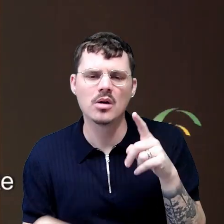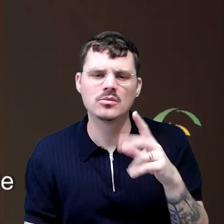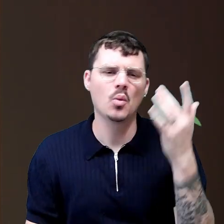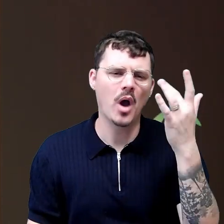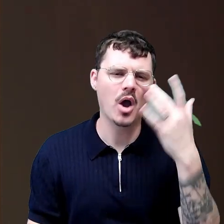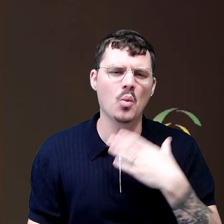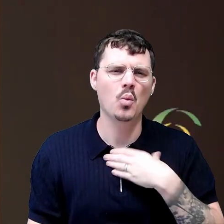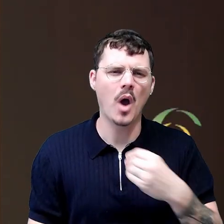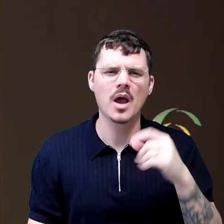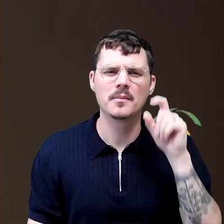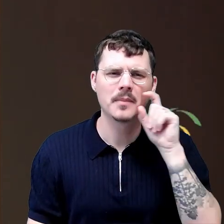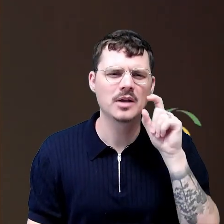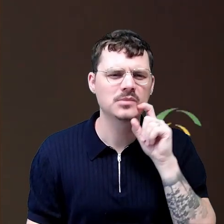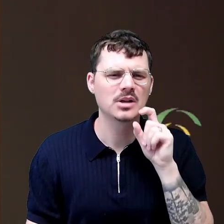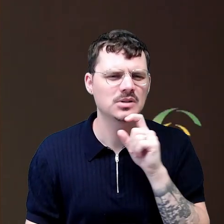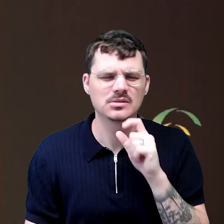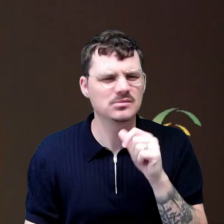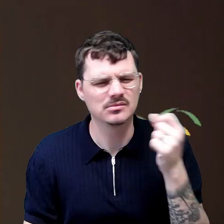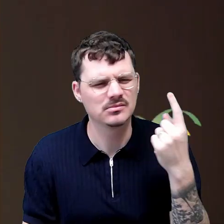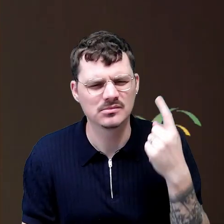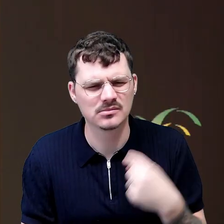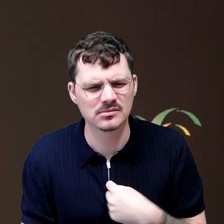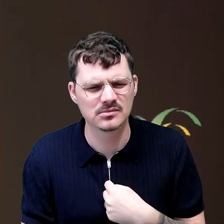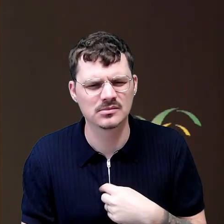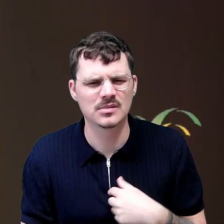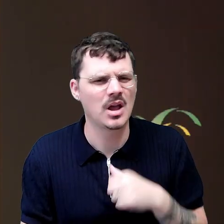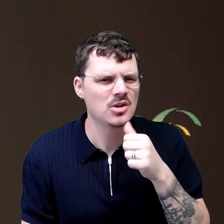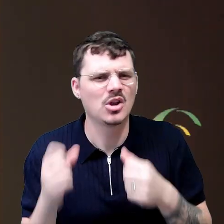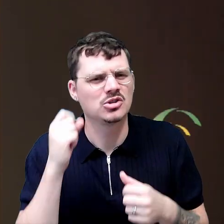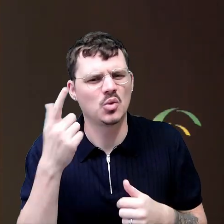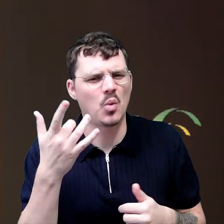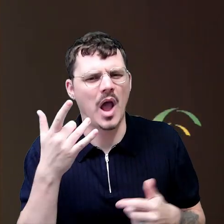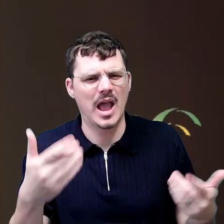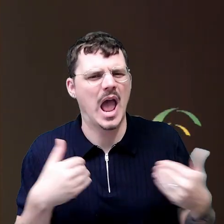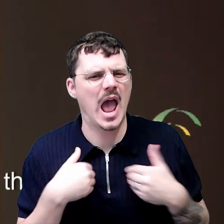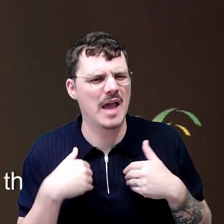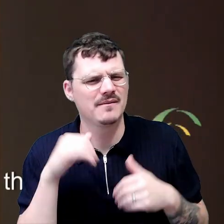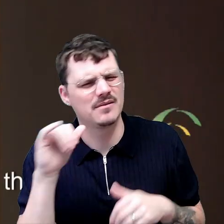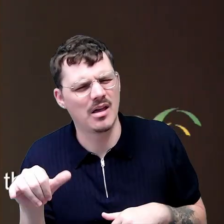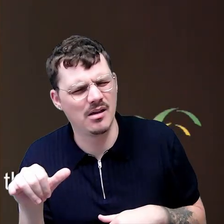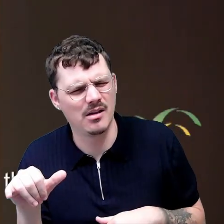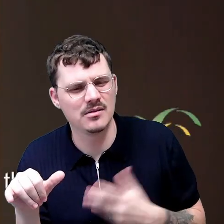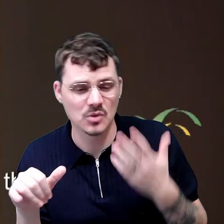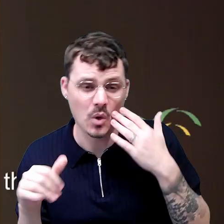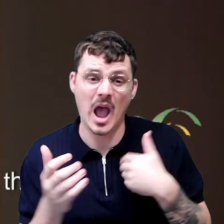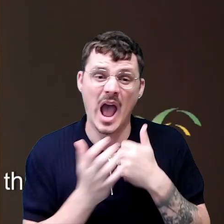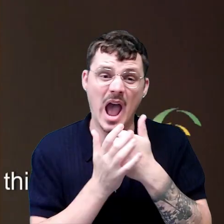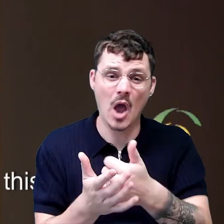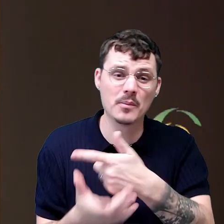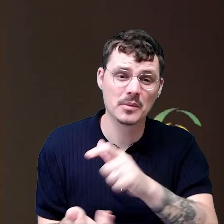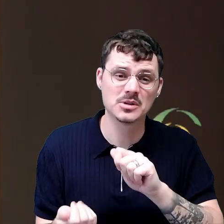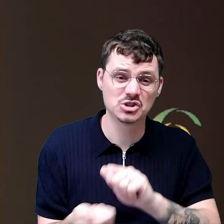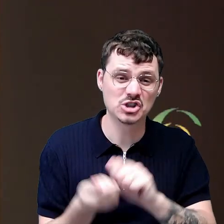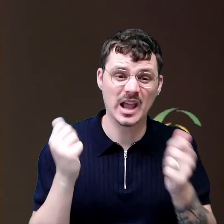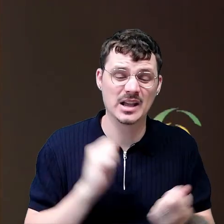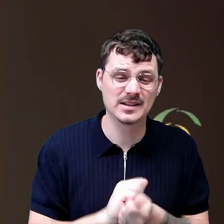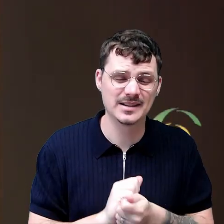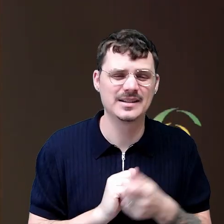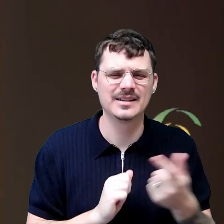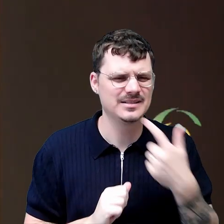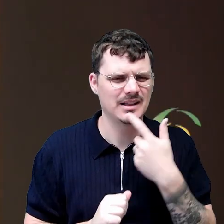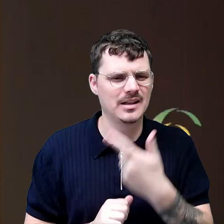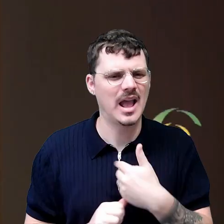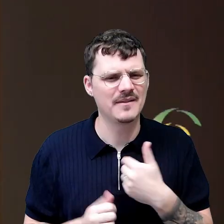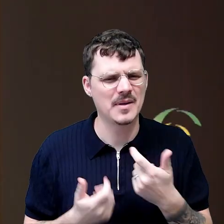got these white patches here. I don't understand why he's got this, you know, when I help him change, he's got this